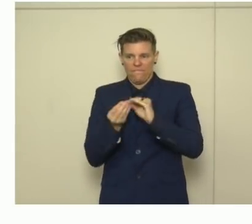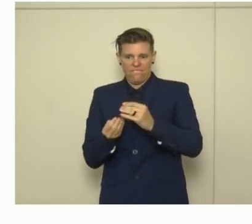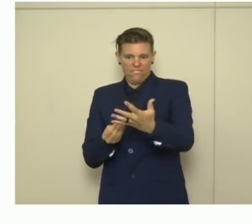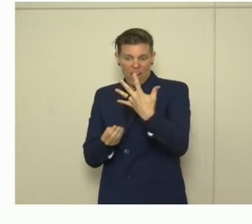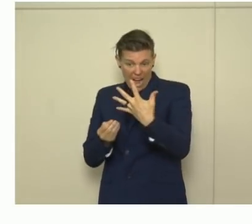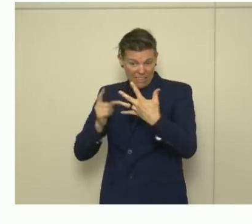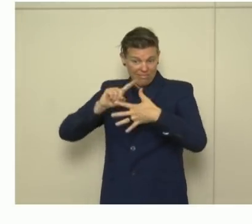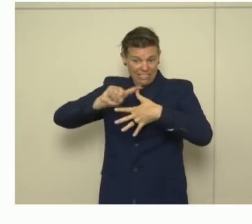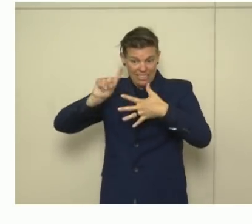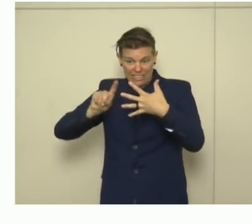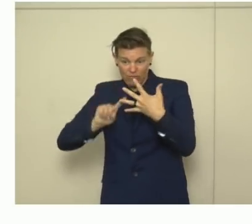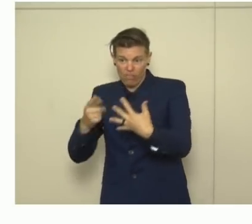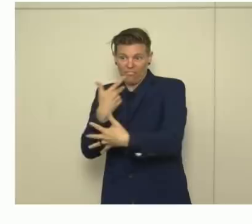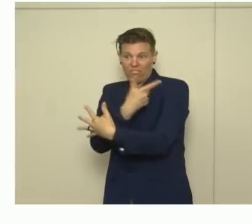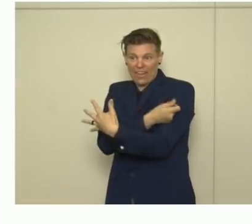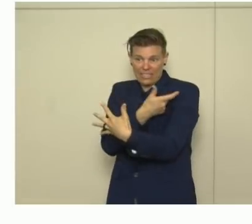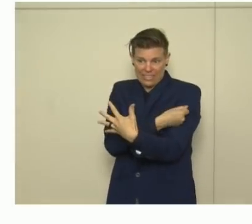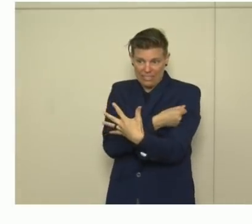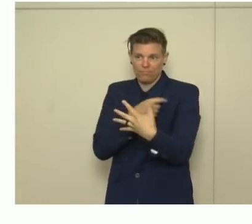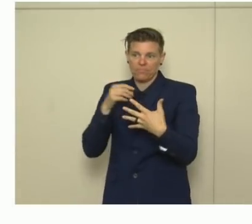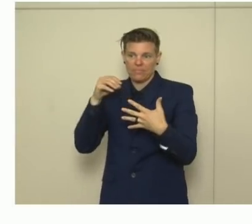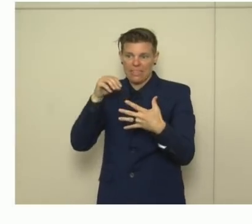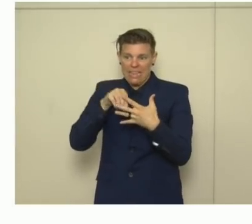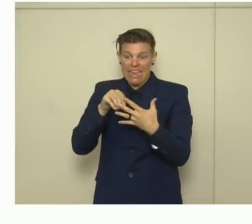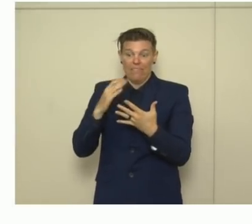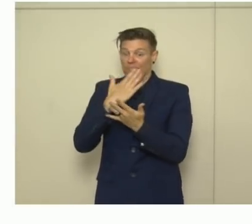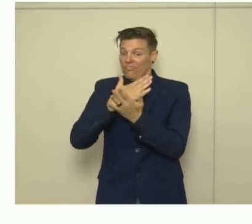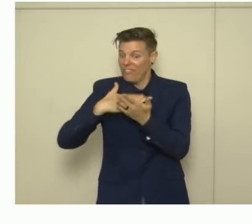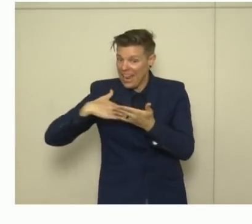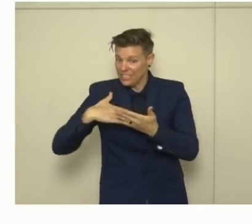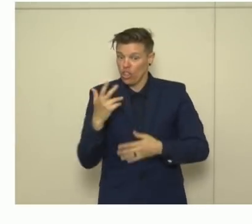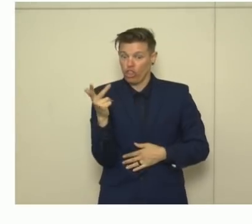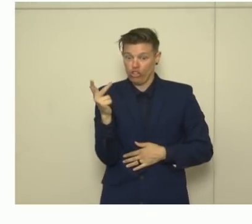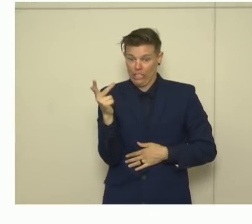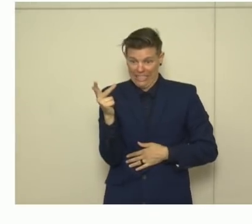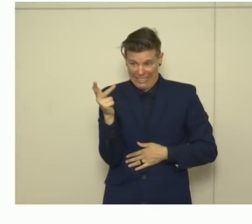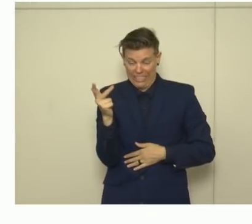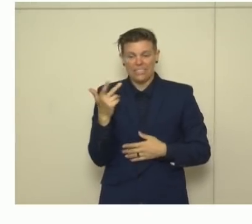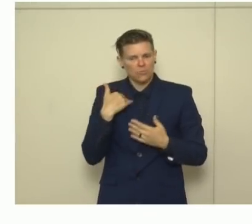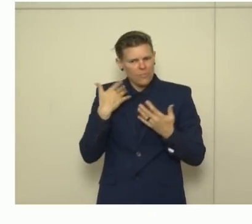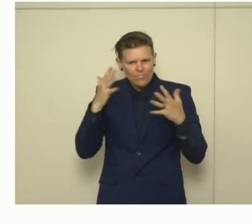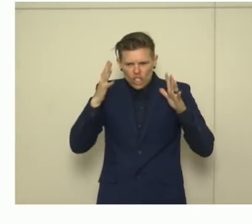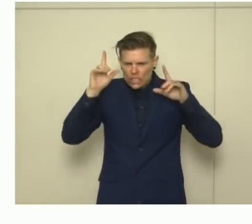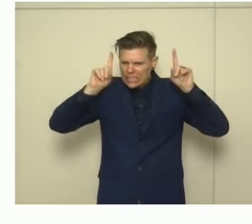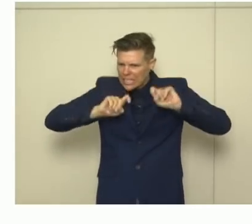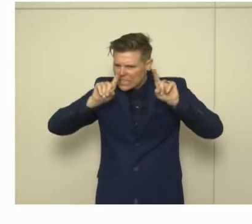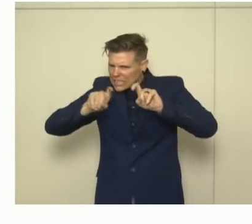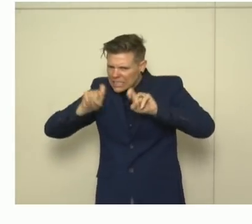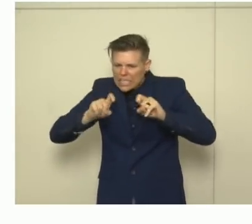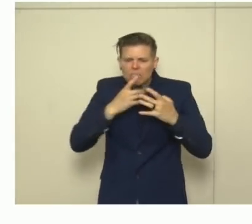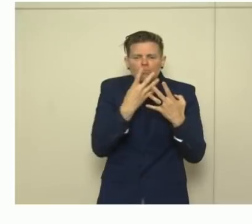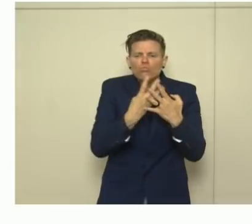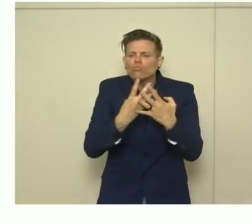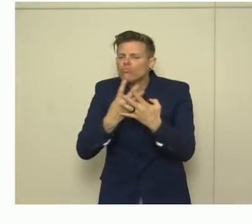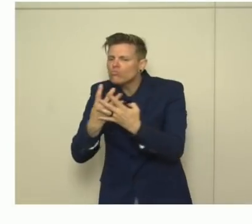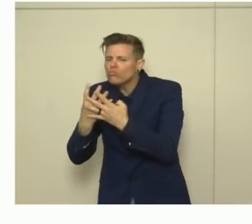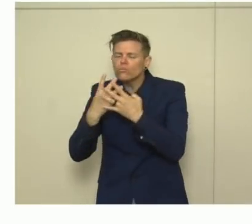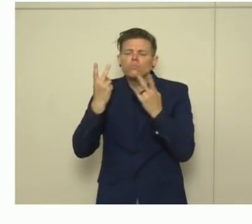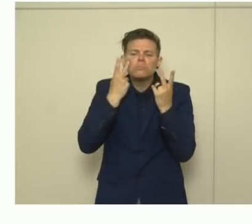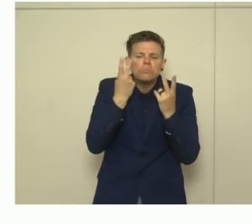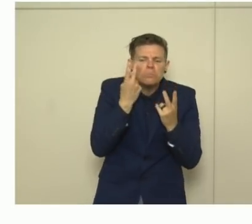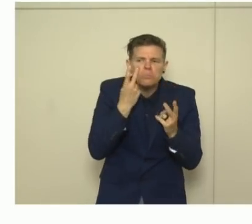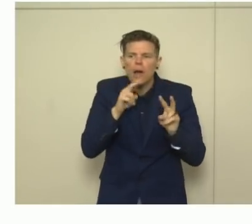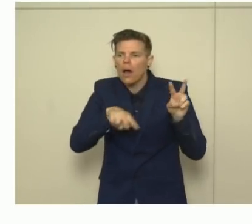on 30,000 individuals each, and so we're going to have great experience. There's a 6th vaccine